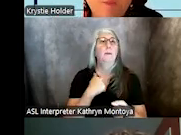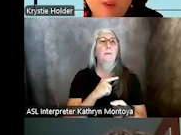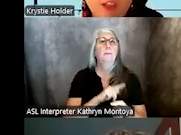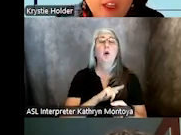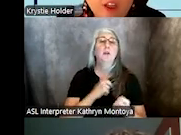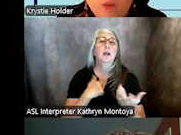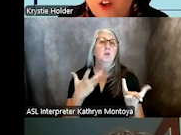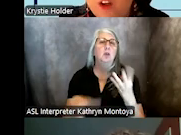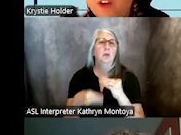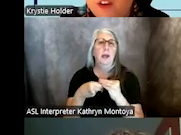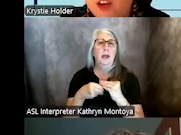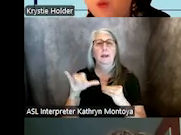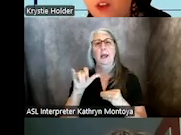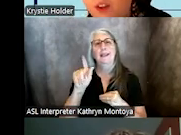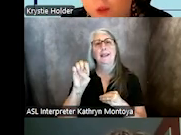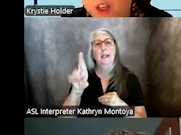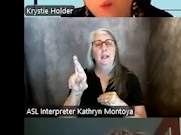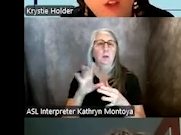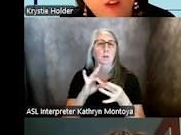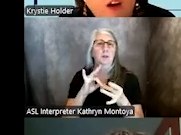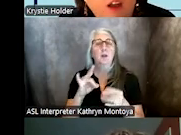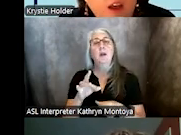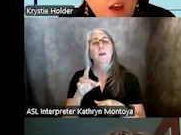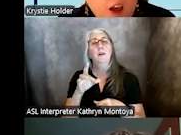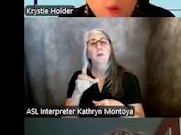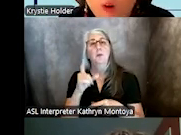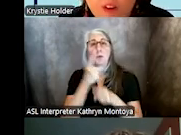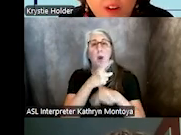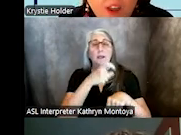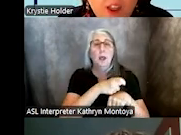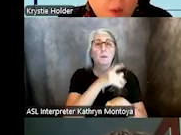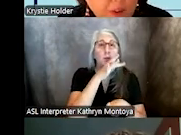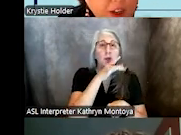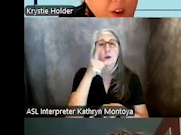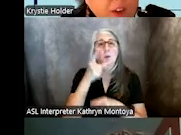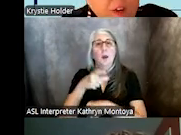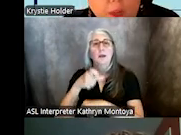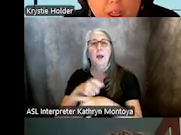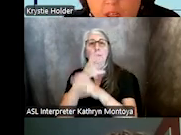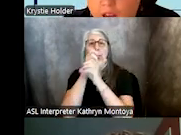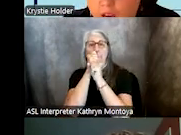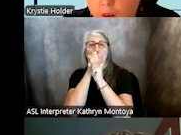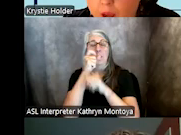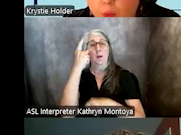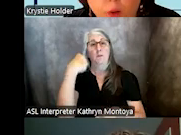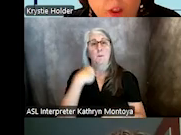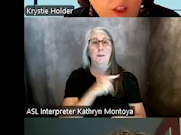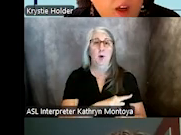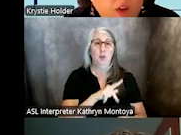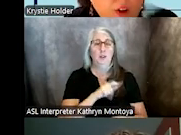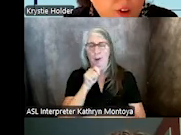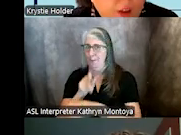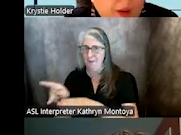um, like Taylor mentioned, there's a time when to speak and when to not. Personally, not professionally, for me, I worked